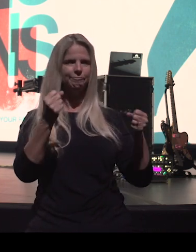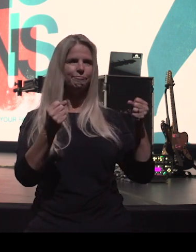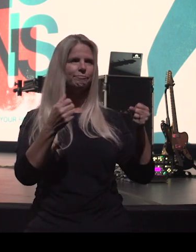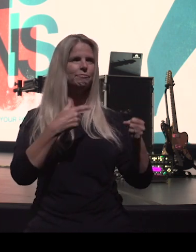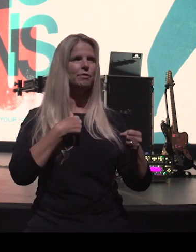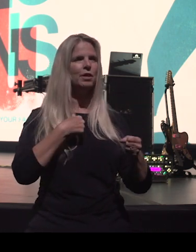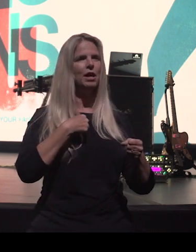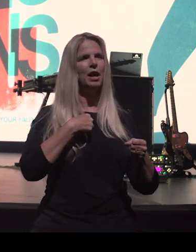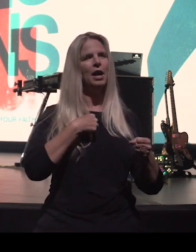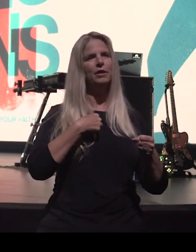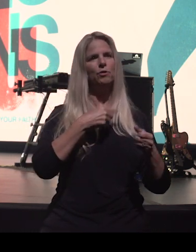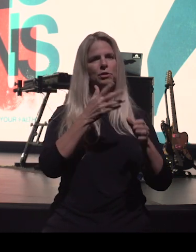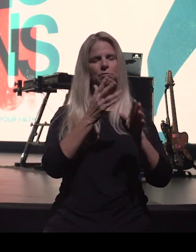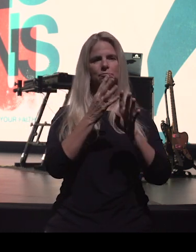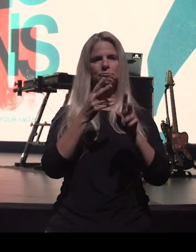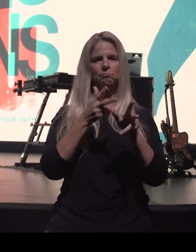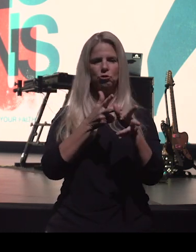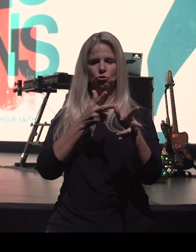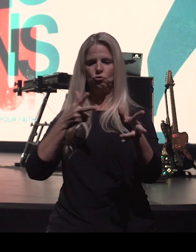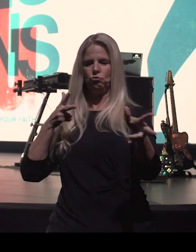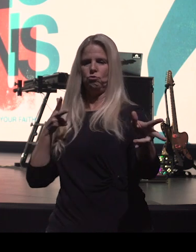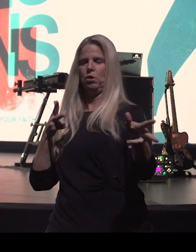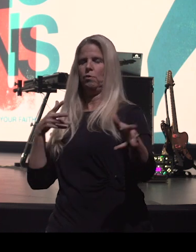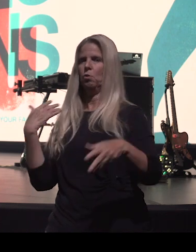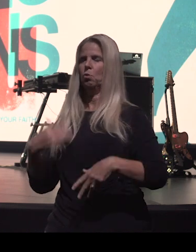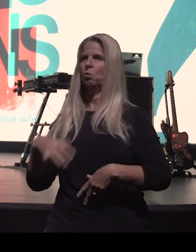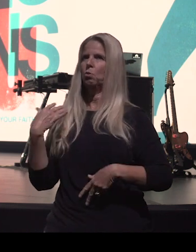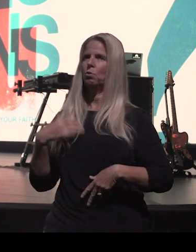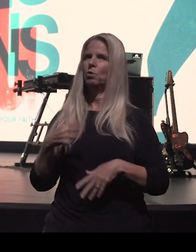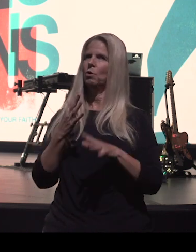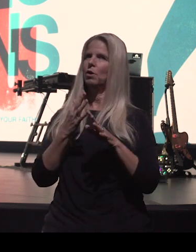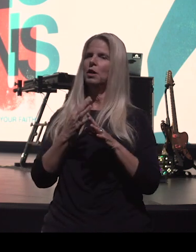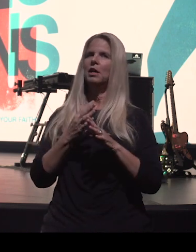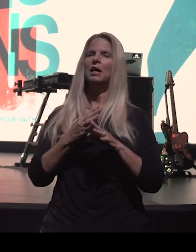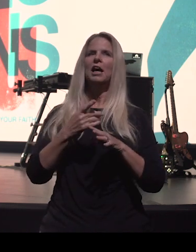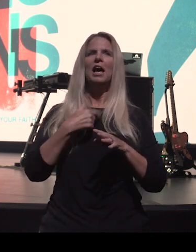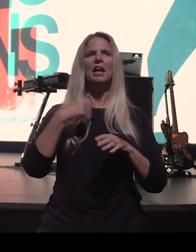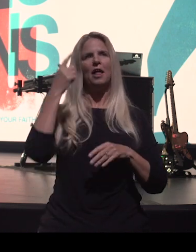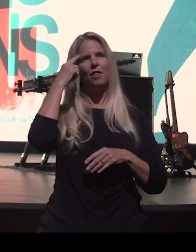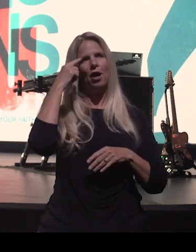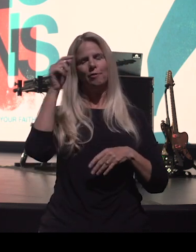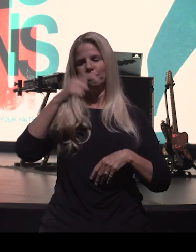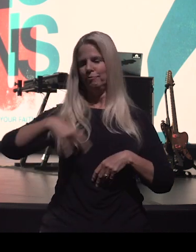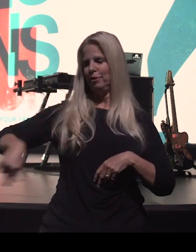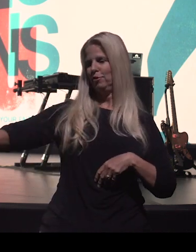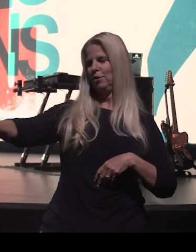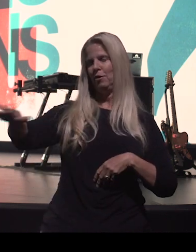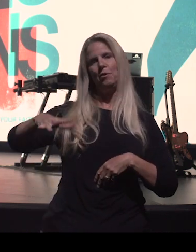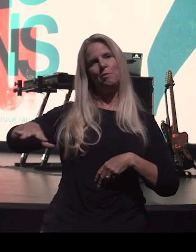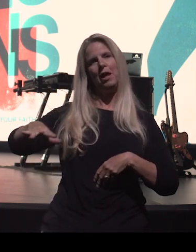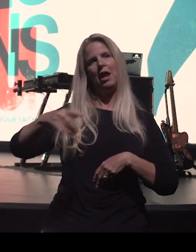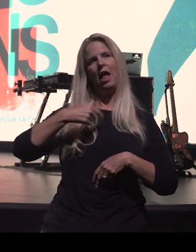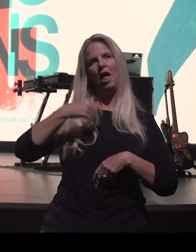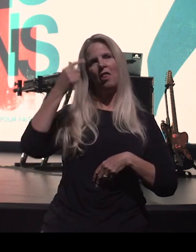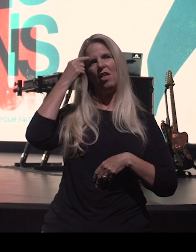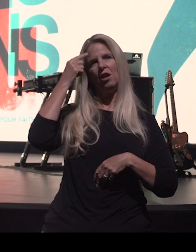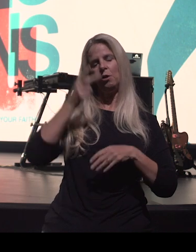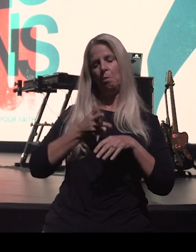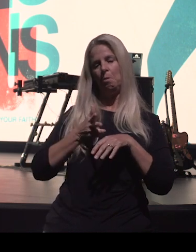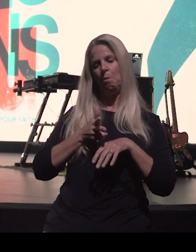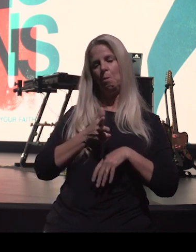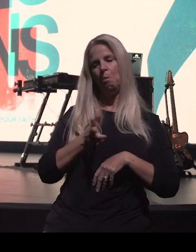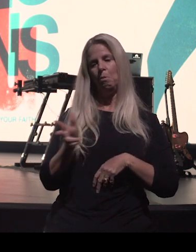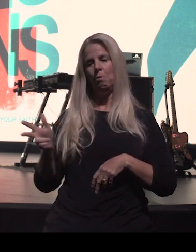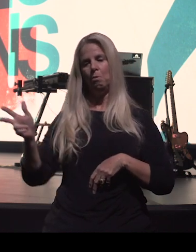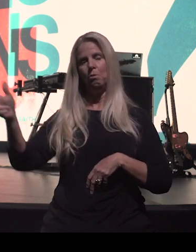dirt field, and I thought, well, I'll just cut through that dirt field and you'll pass all the traffic. I know I shouldn't have done it, but I'm just confession time. Okay, I cut